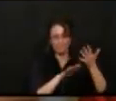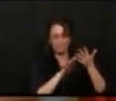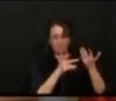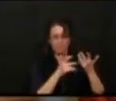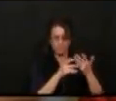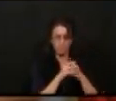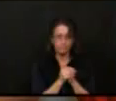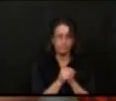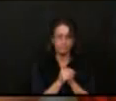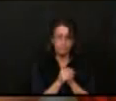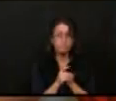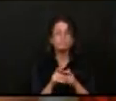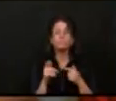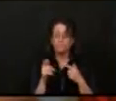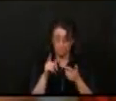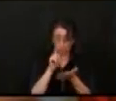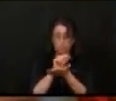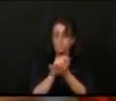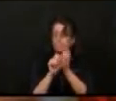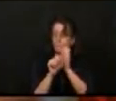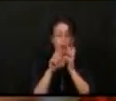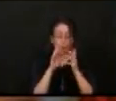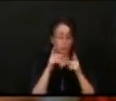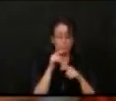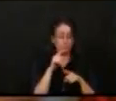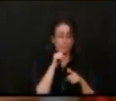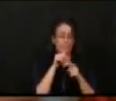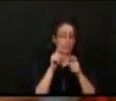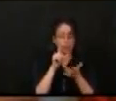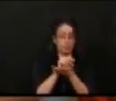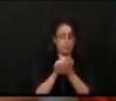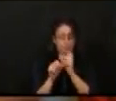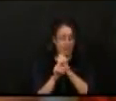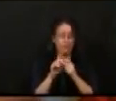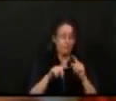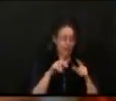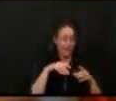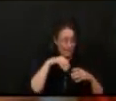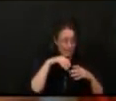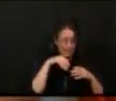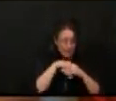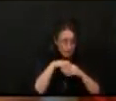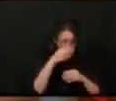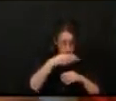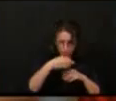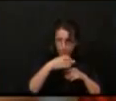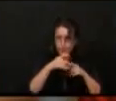We did advertise this position in-house in mid-September. We